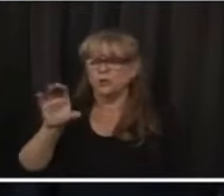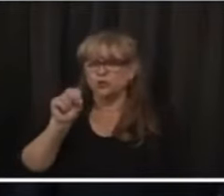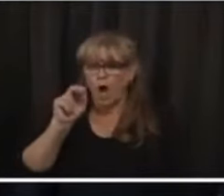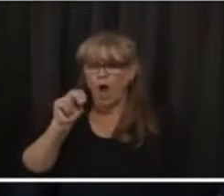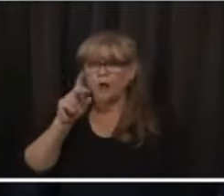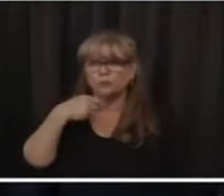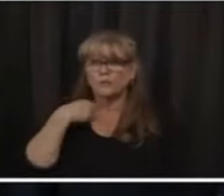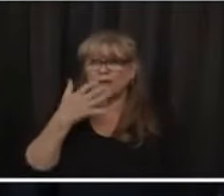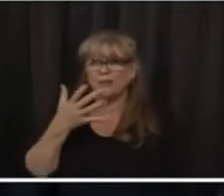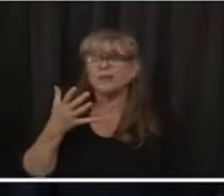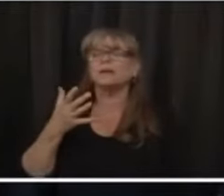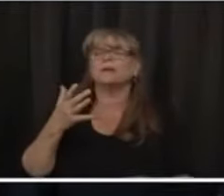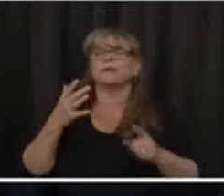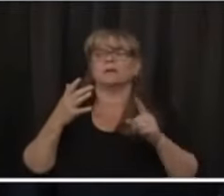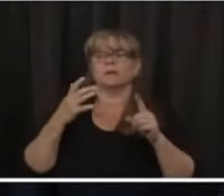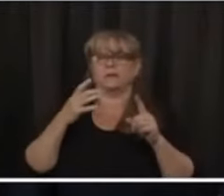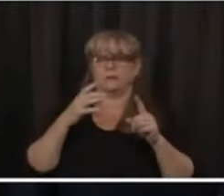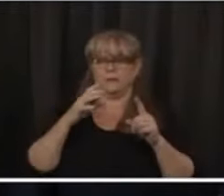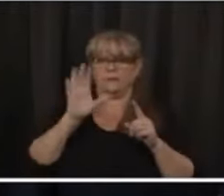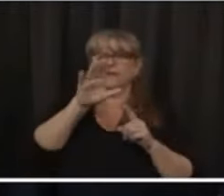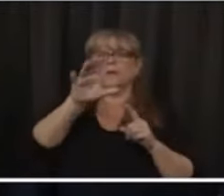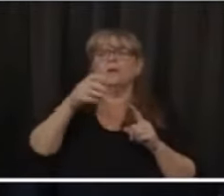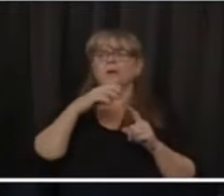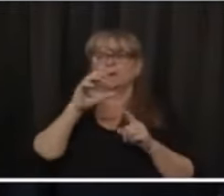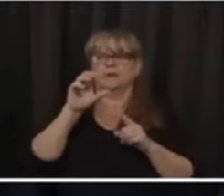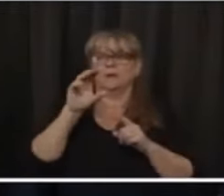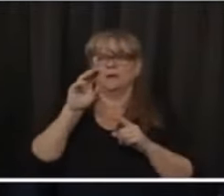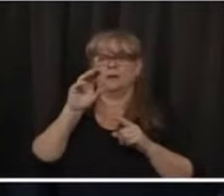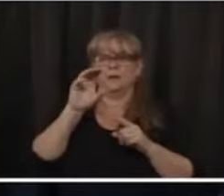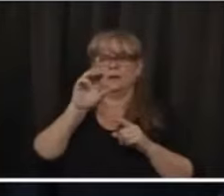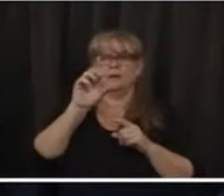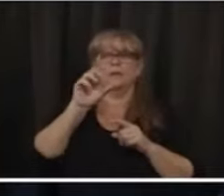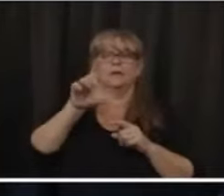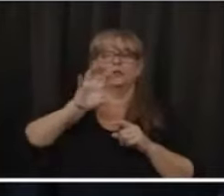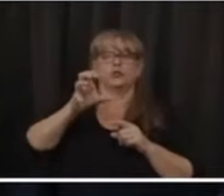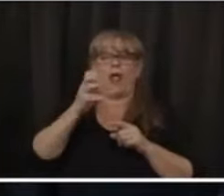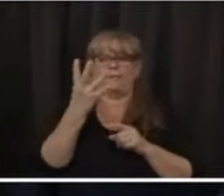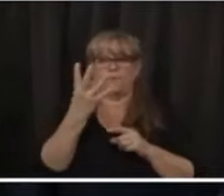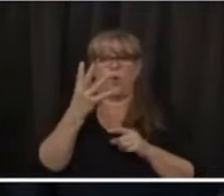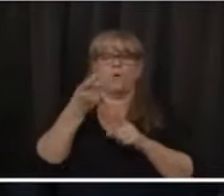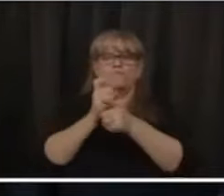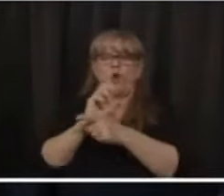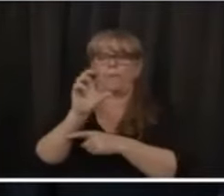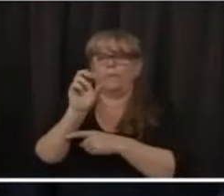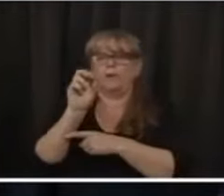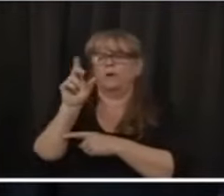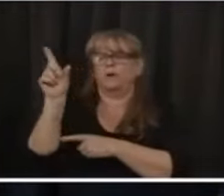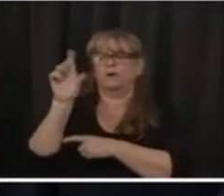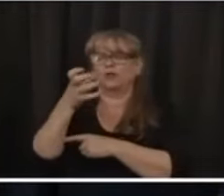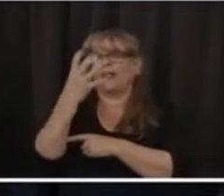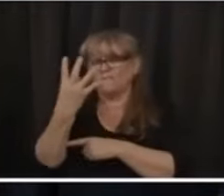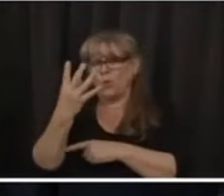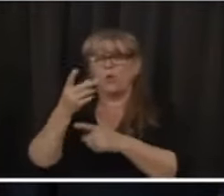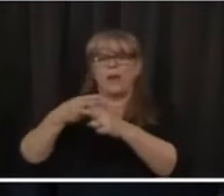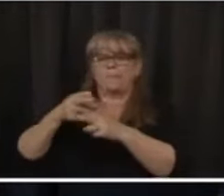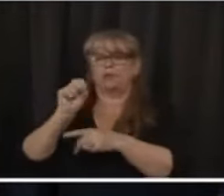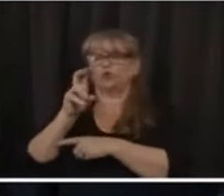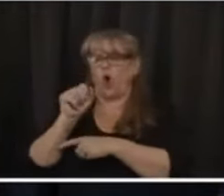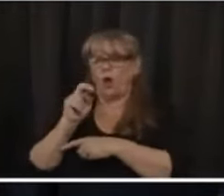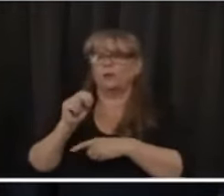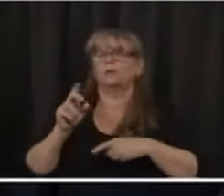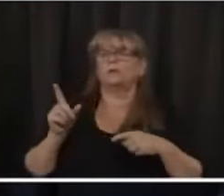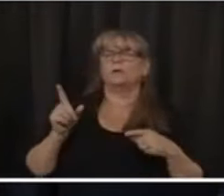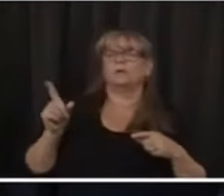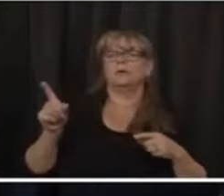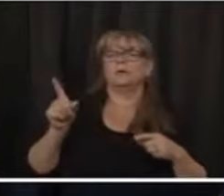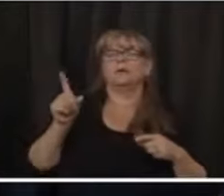Hi, yes, this is Sean with CBS4. Governor, just asking about the CDC guidance that has come out about people who are vaccinated and now that